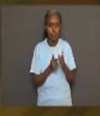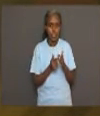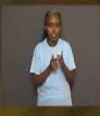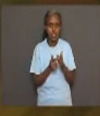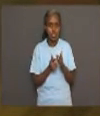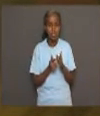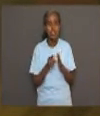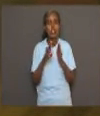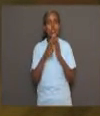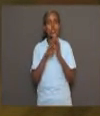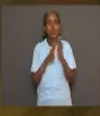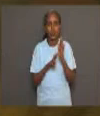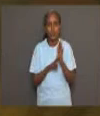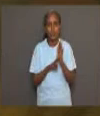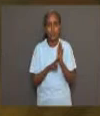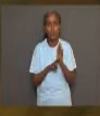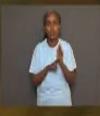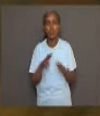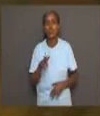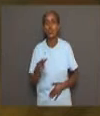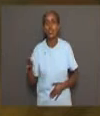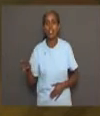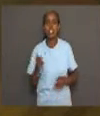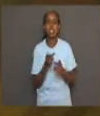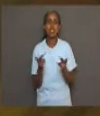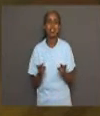our unit on vectors in space.